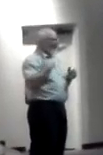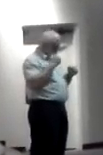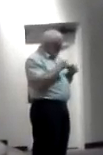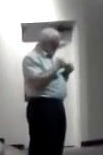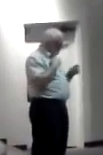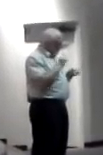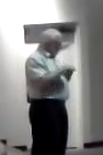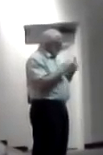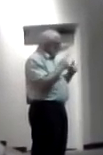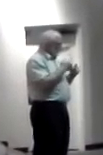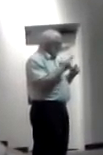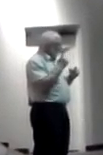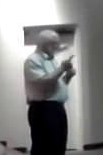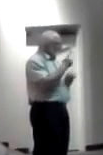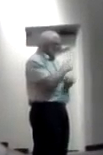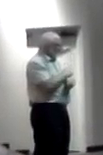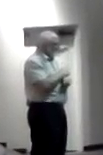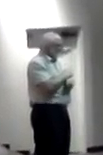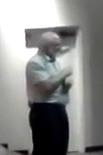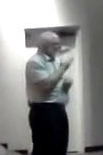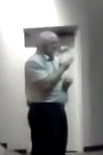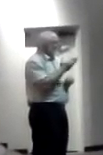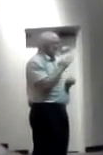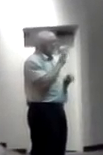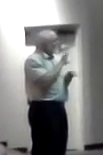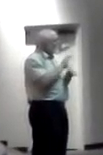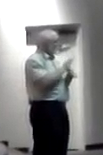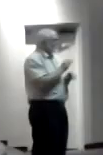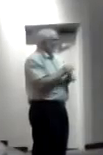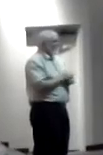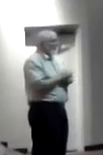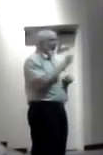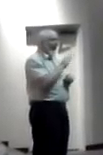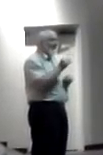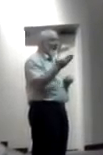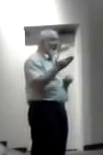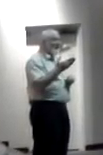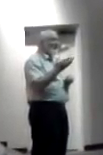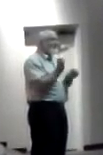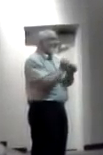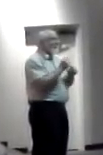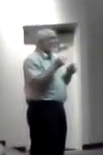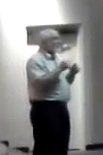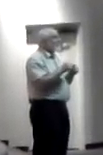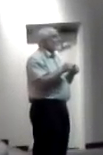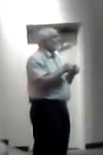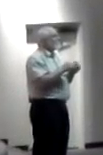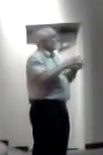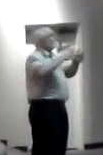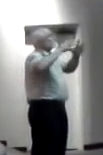I remember we went to one thing one day, and it was a church outing, and they had made this